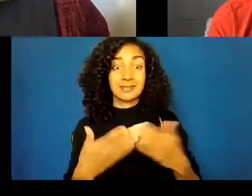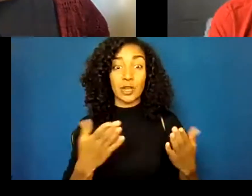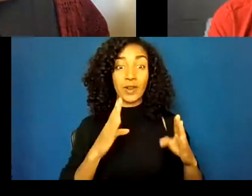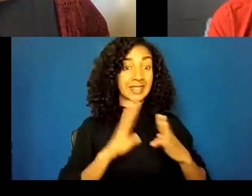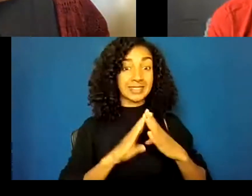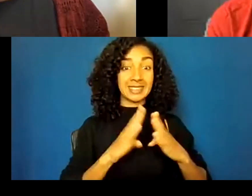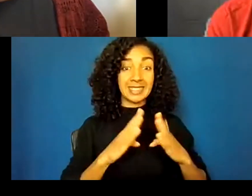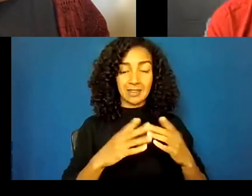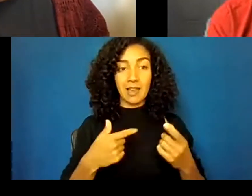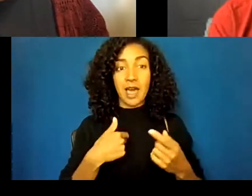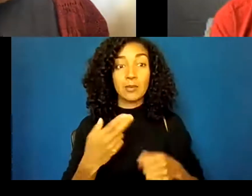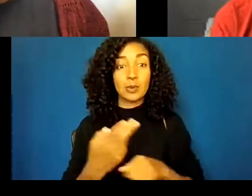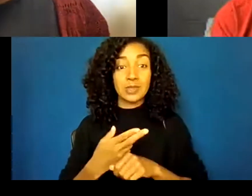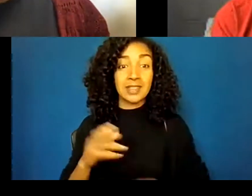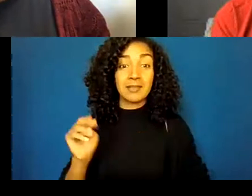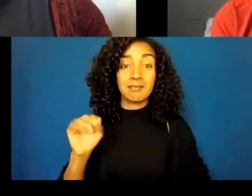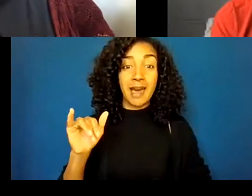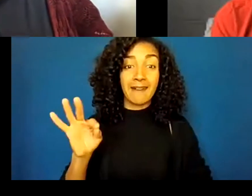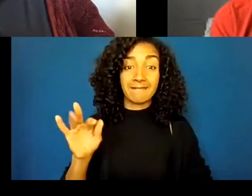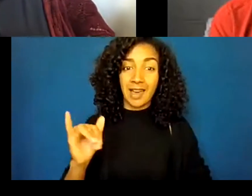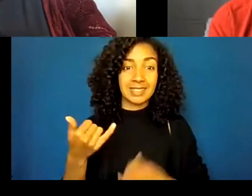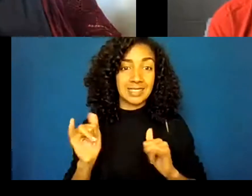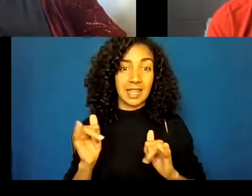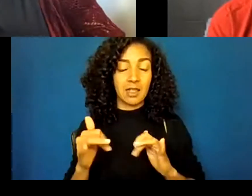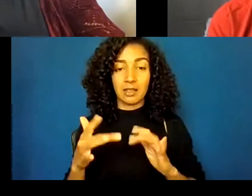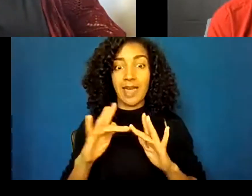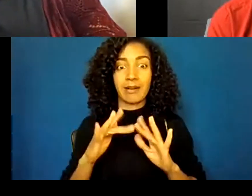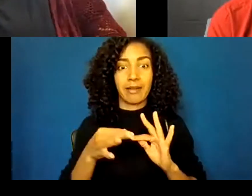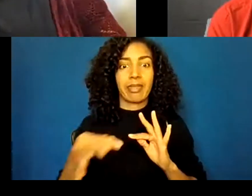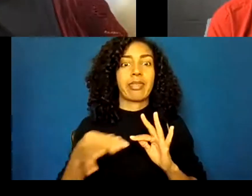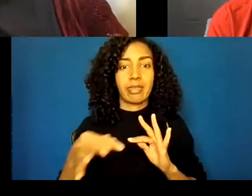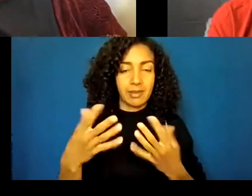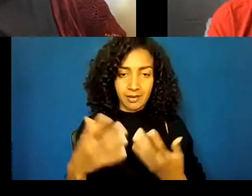on a MiFi and I still have delays. So